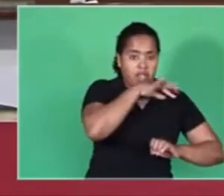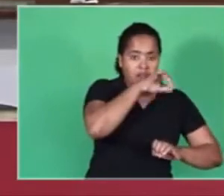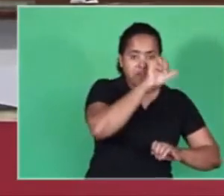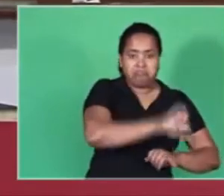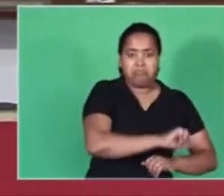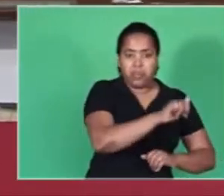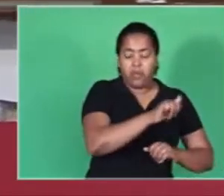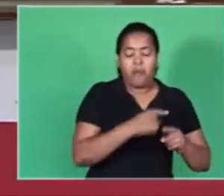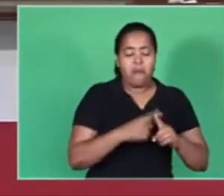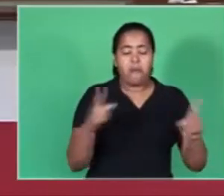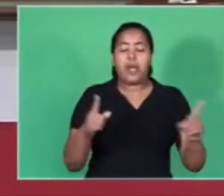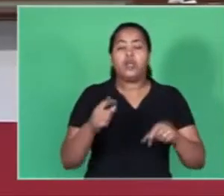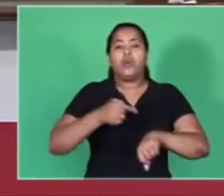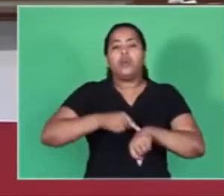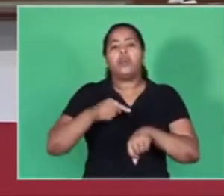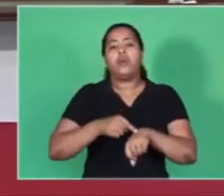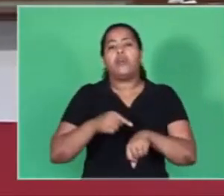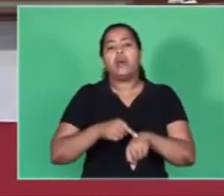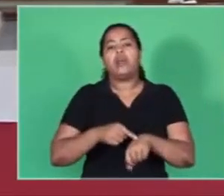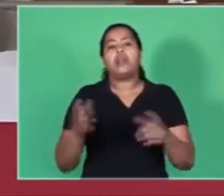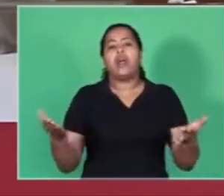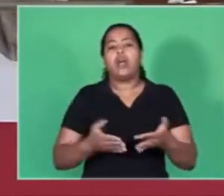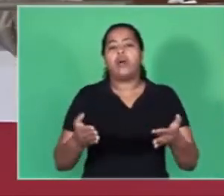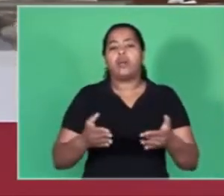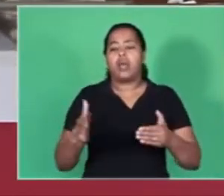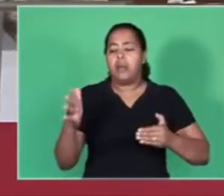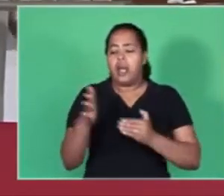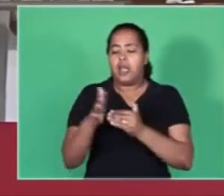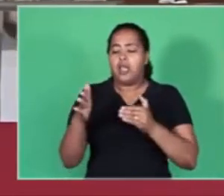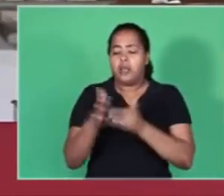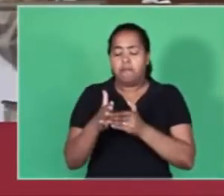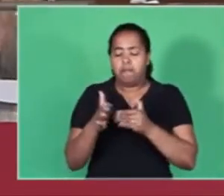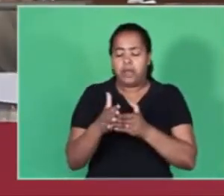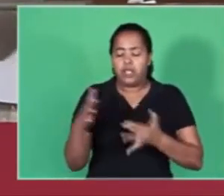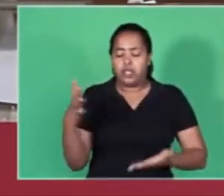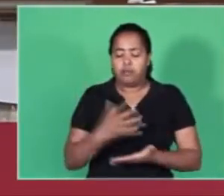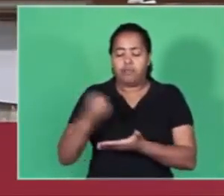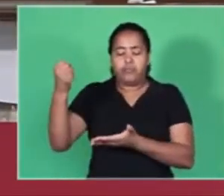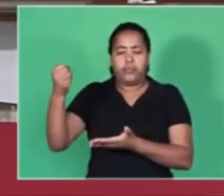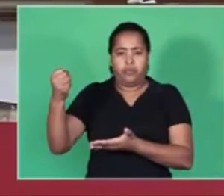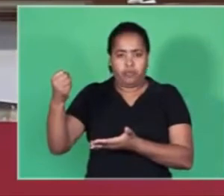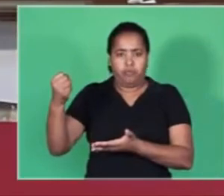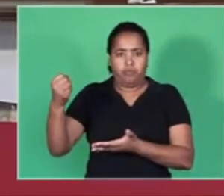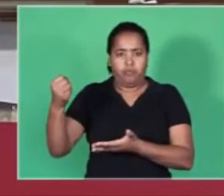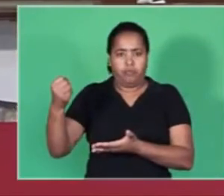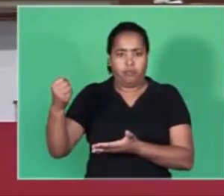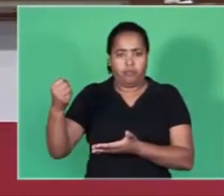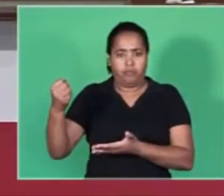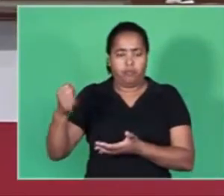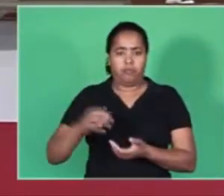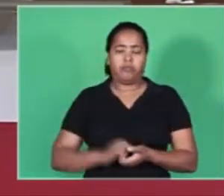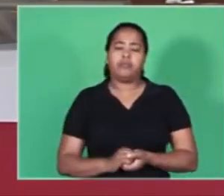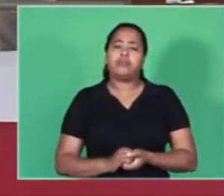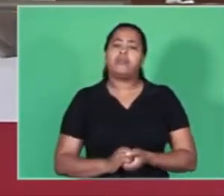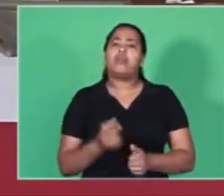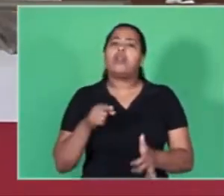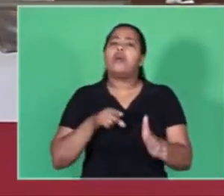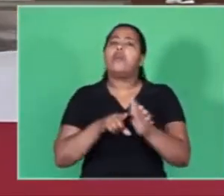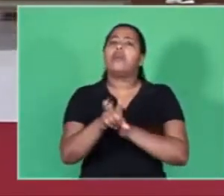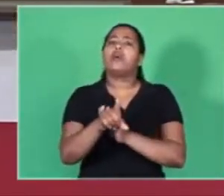sick gospel, and now is the moment to not let the church go up. Now I ask you, what's the big